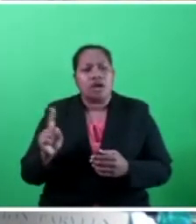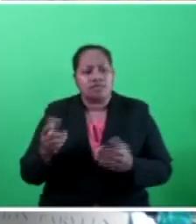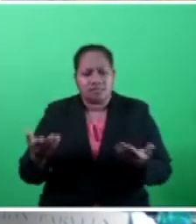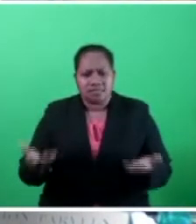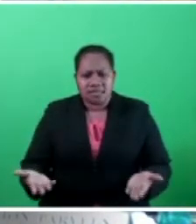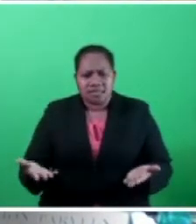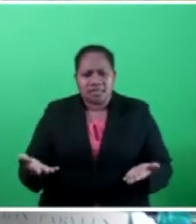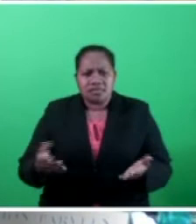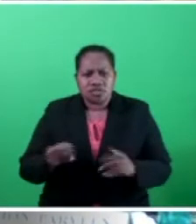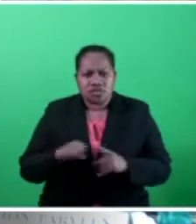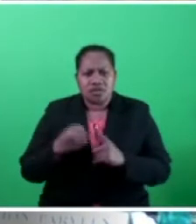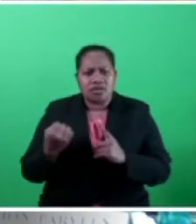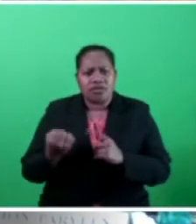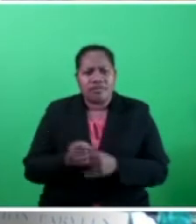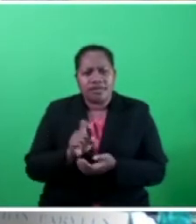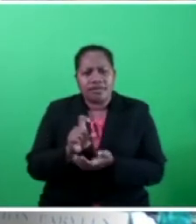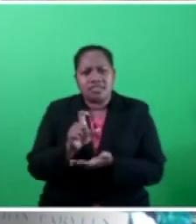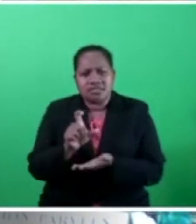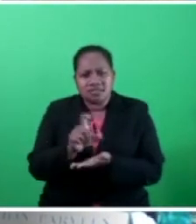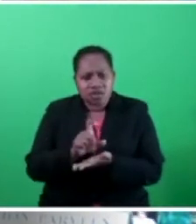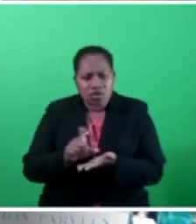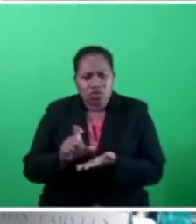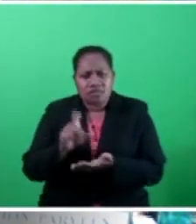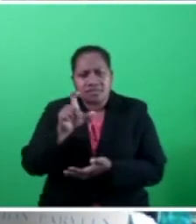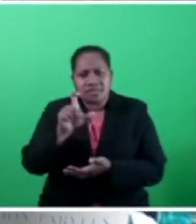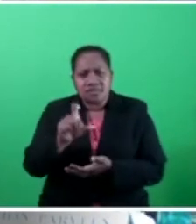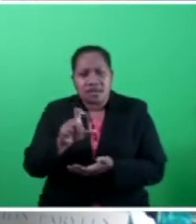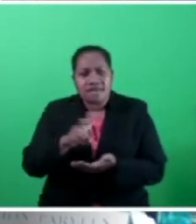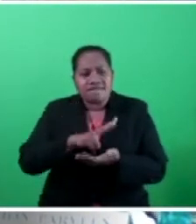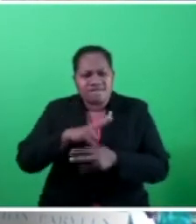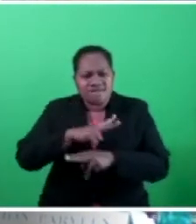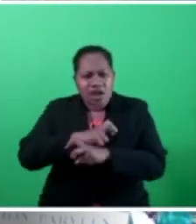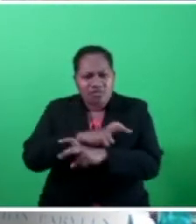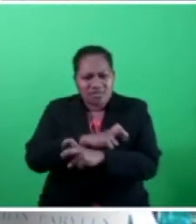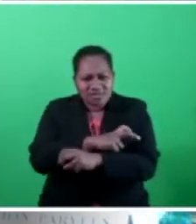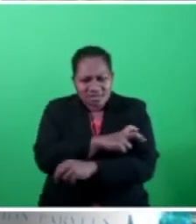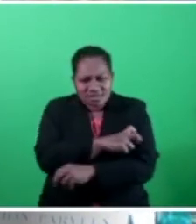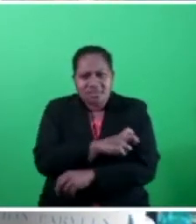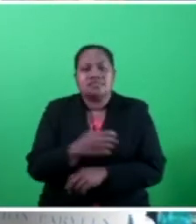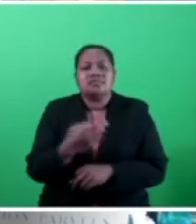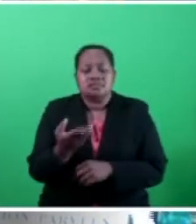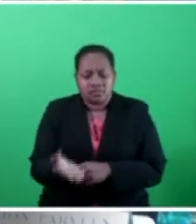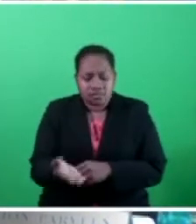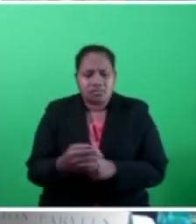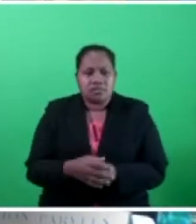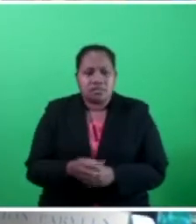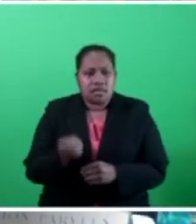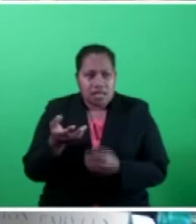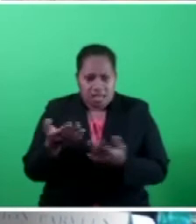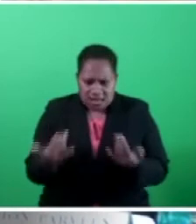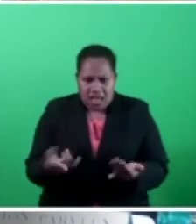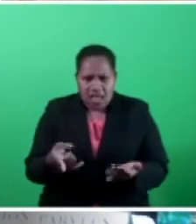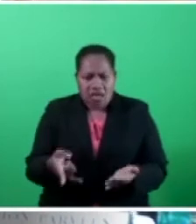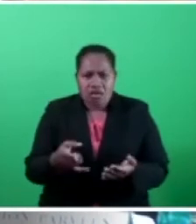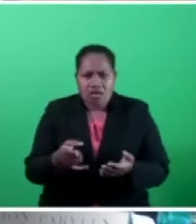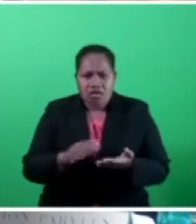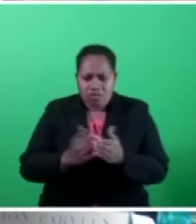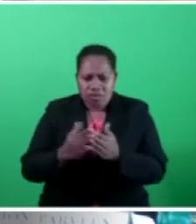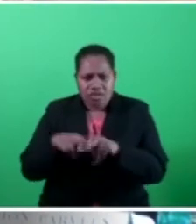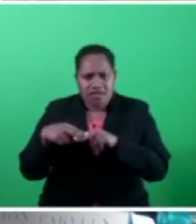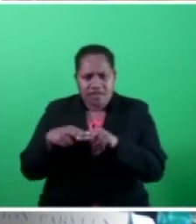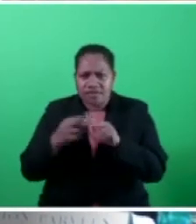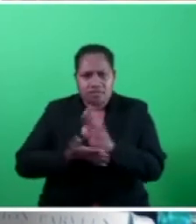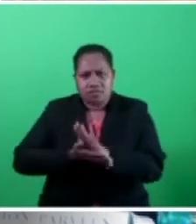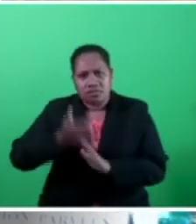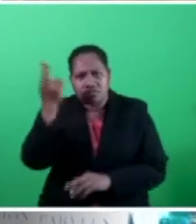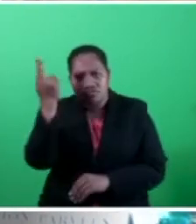coronavirus, now formally called COVID-19, that has put the international community in Fiji on high alert. It seems that